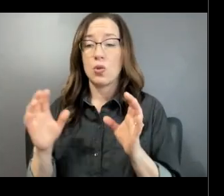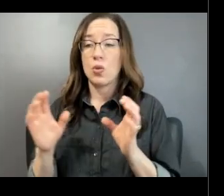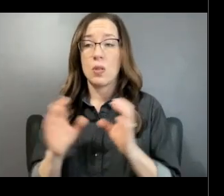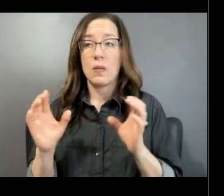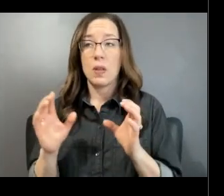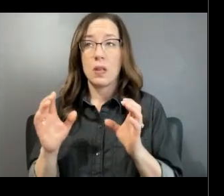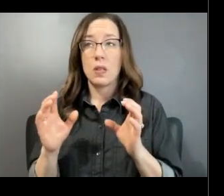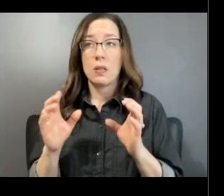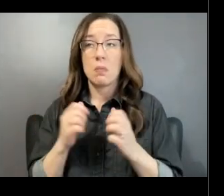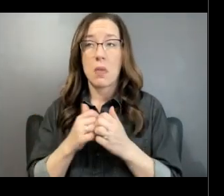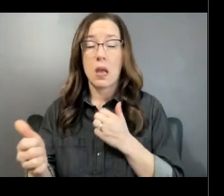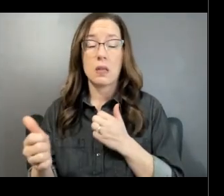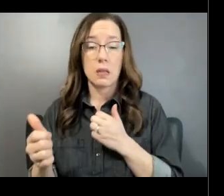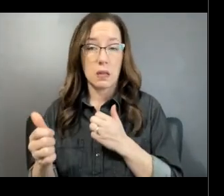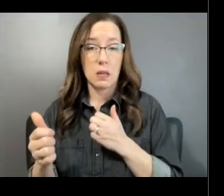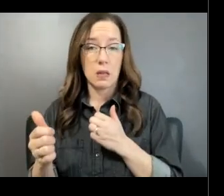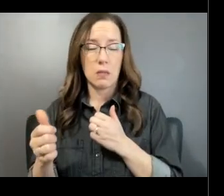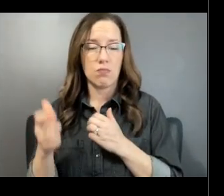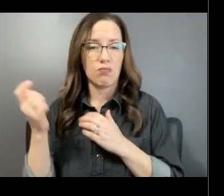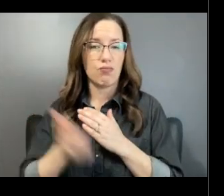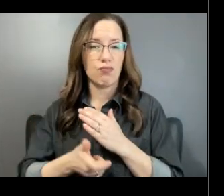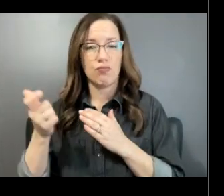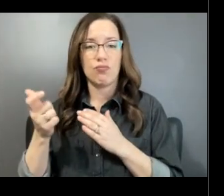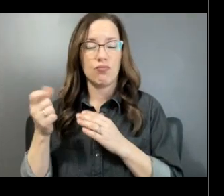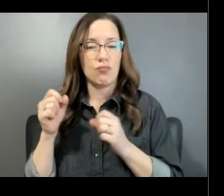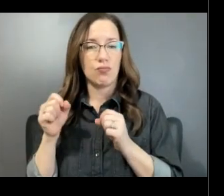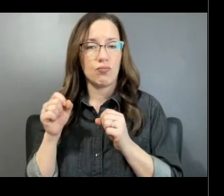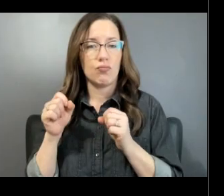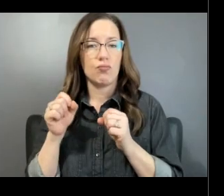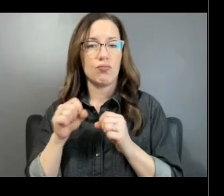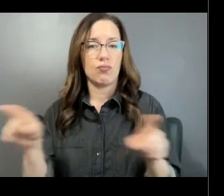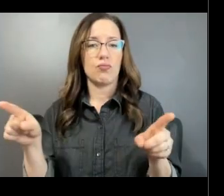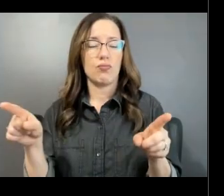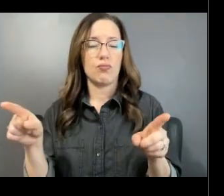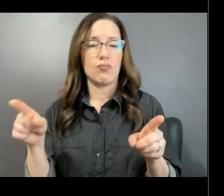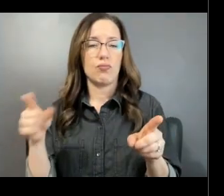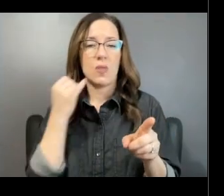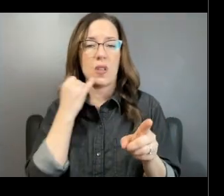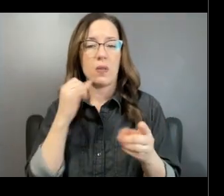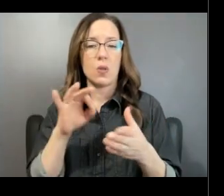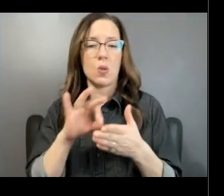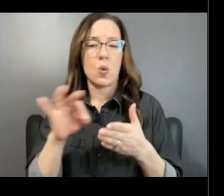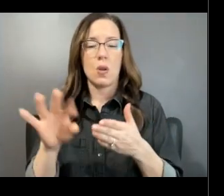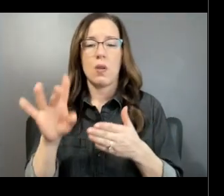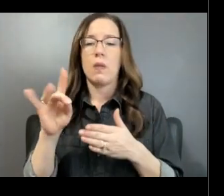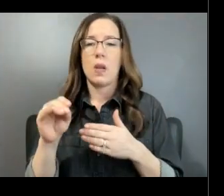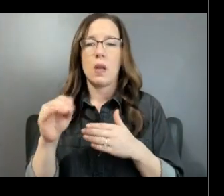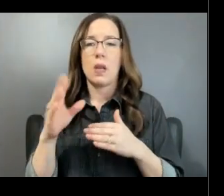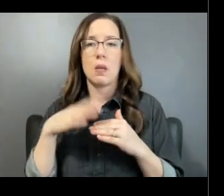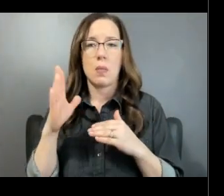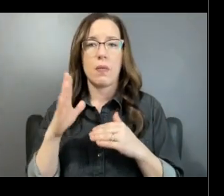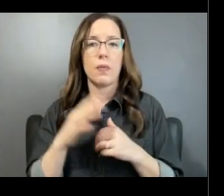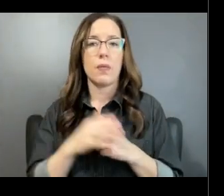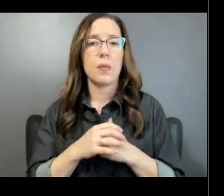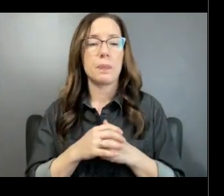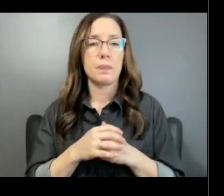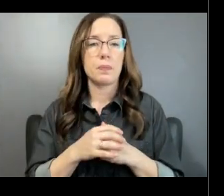of passing are automatically issued when a passing score of 80% is